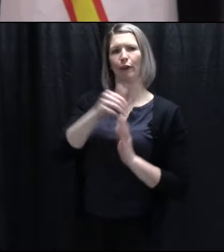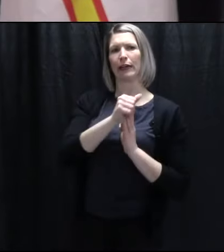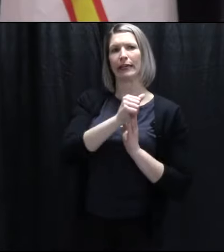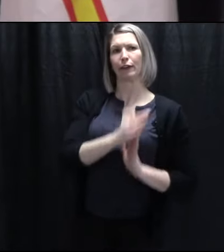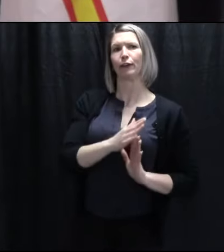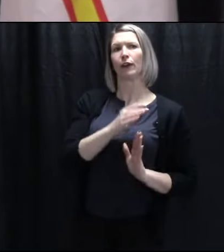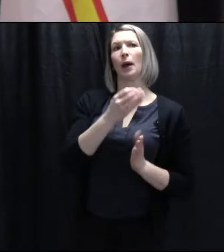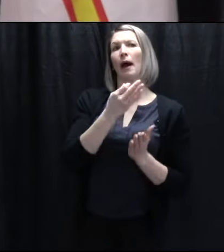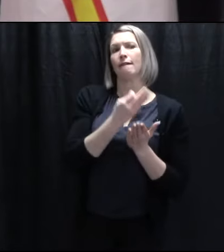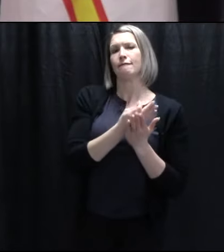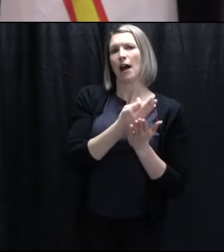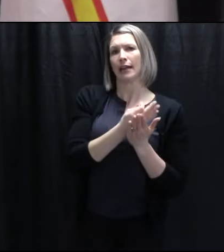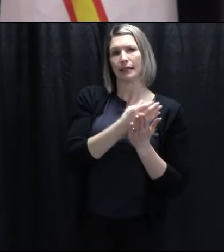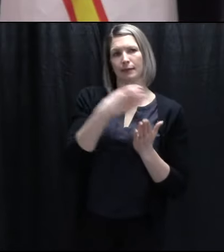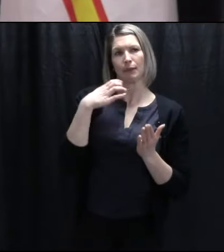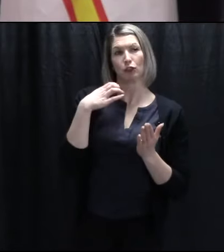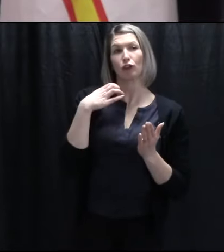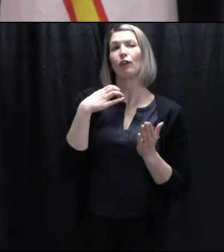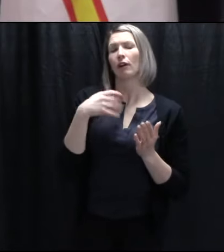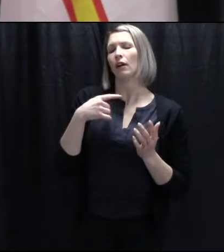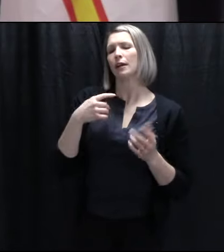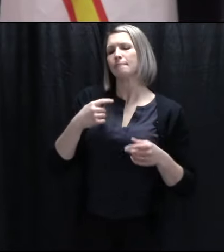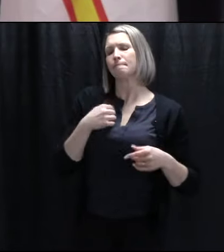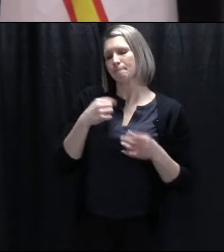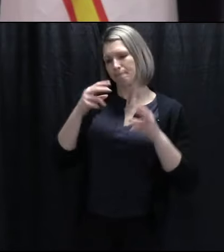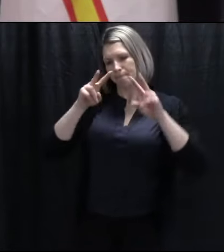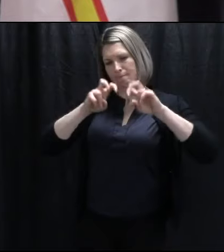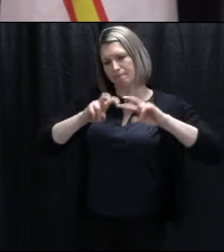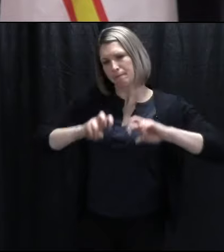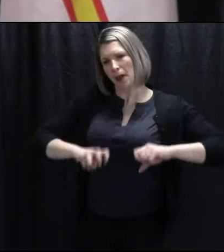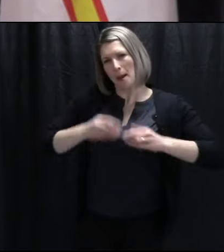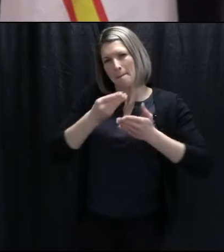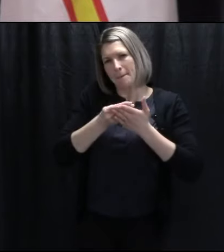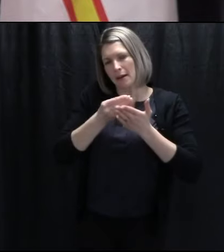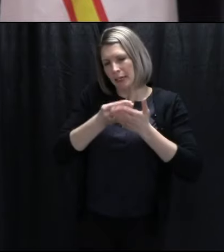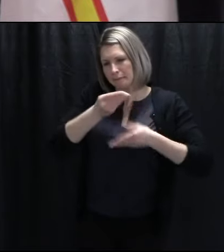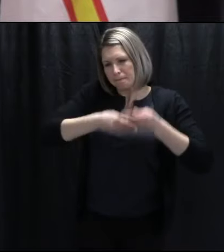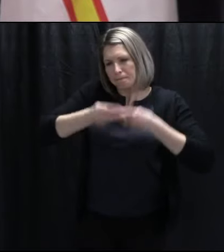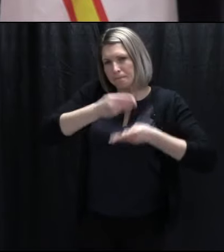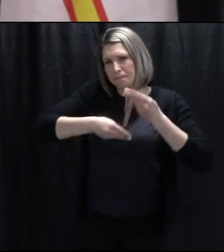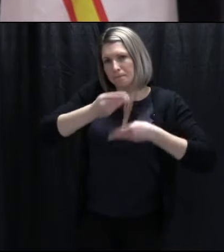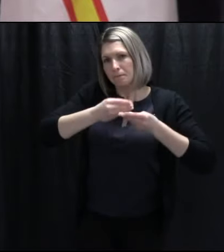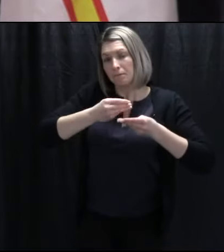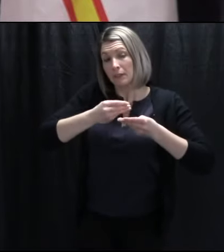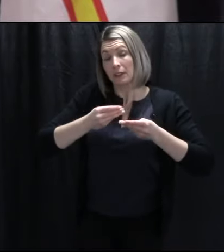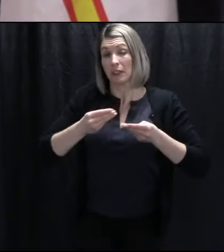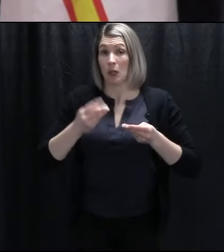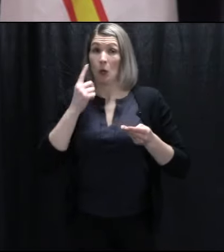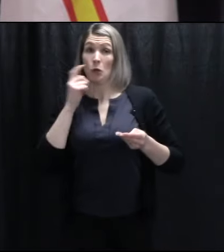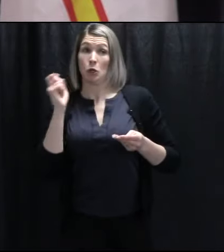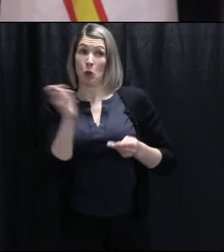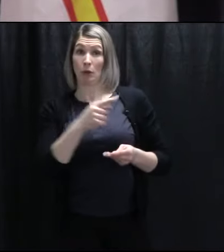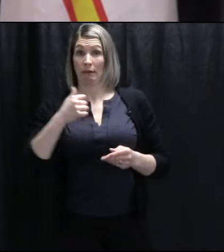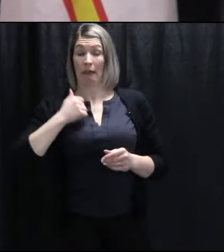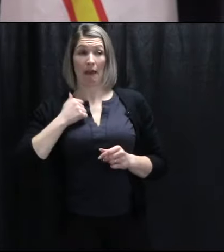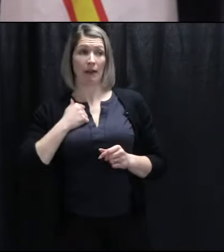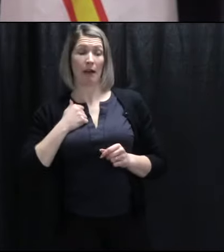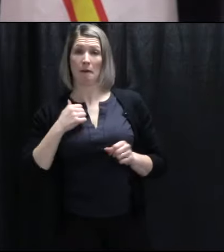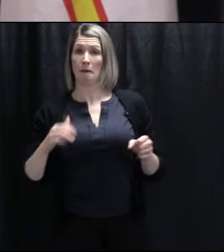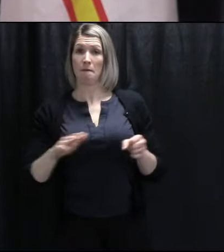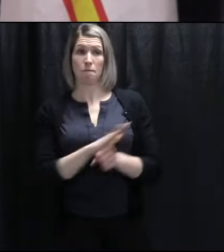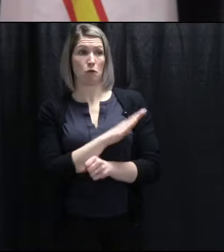minister and our other provinces. The whole country, we're seeing the economy that is broken, it's shaken. But when you see provinces